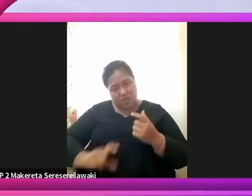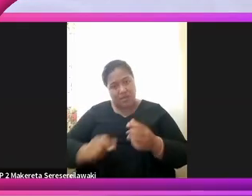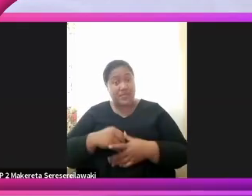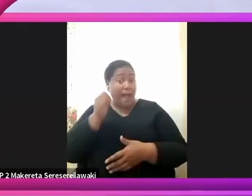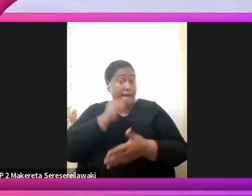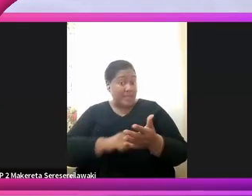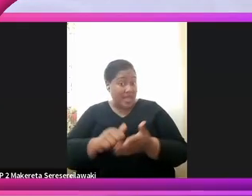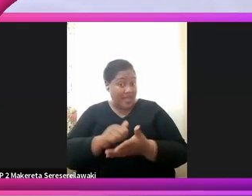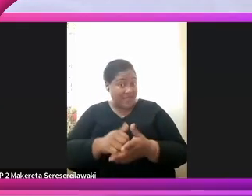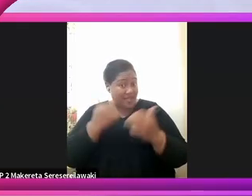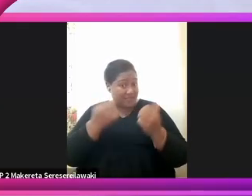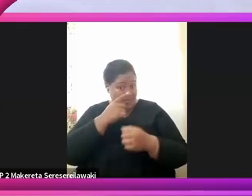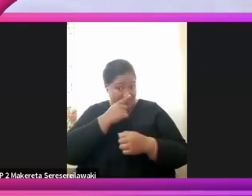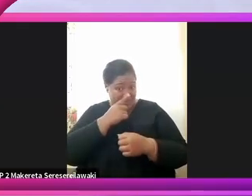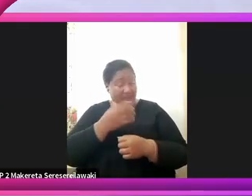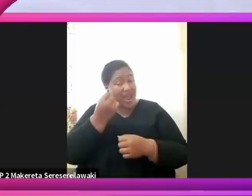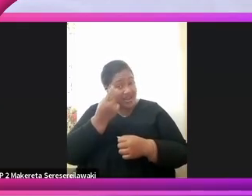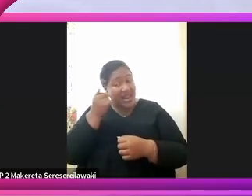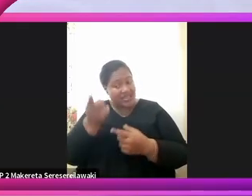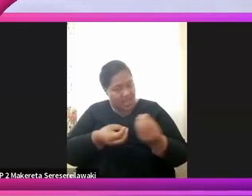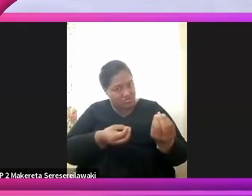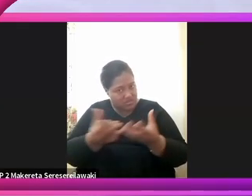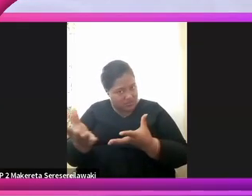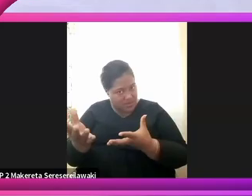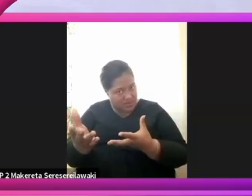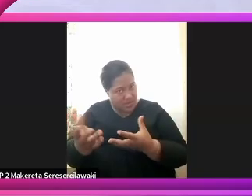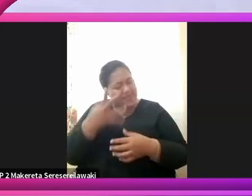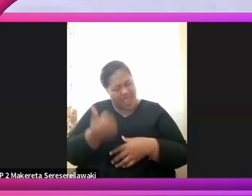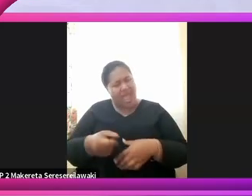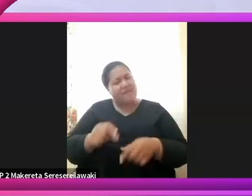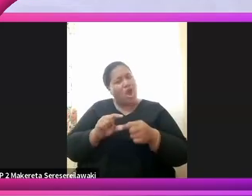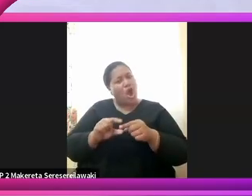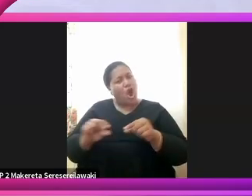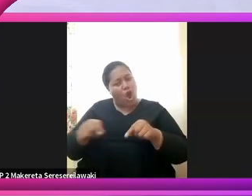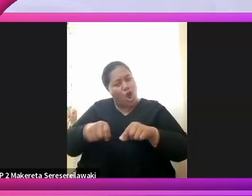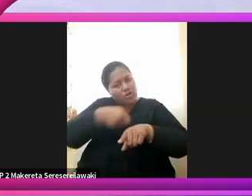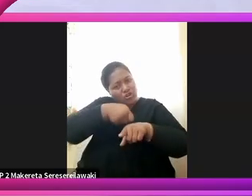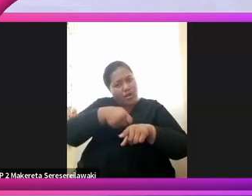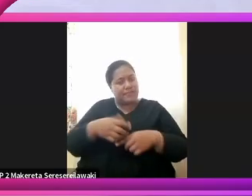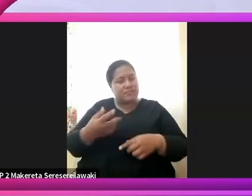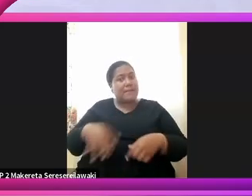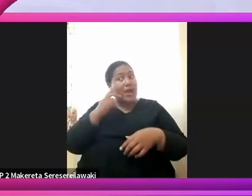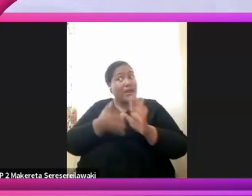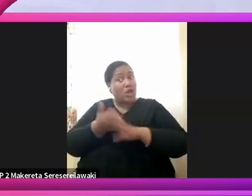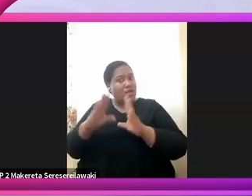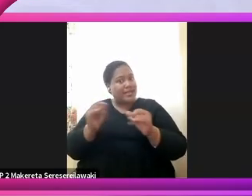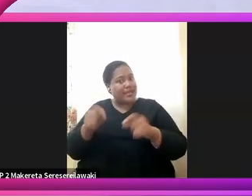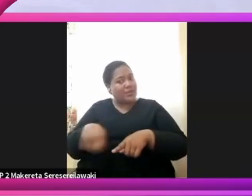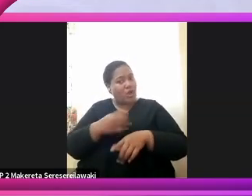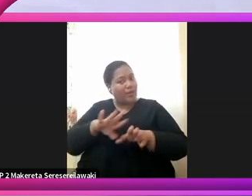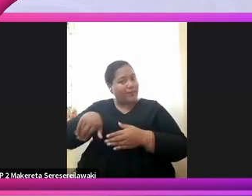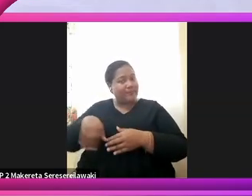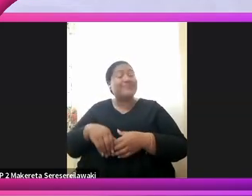people understand those transmission completely. They have condom in their pocket, but when they go to have sex, there's no condom there. So behavior